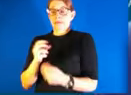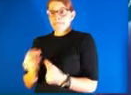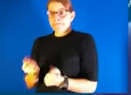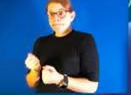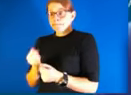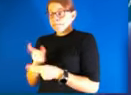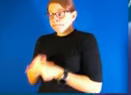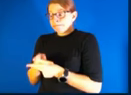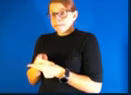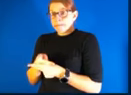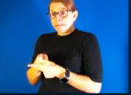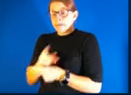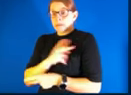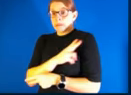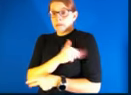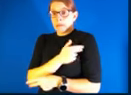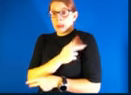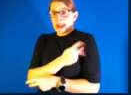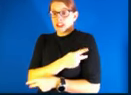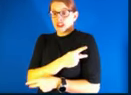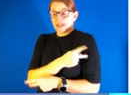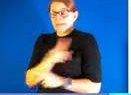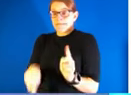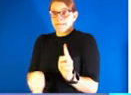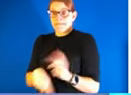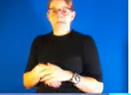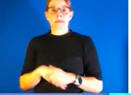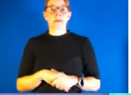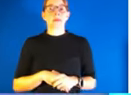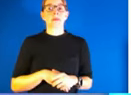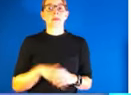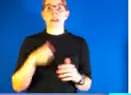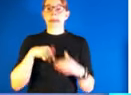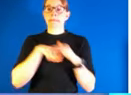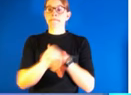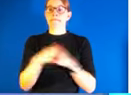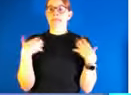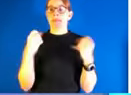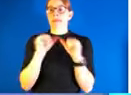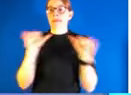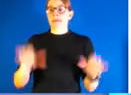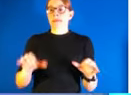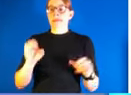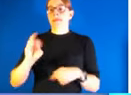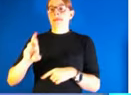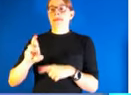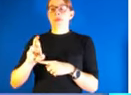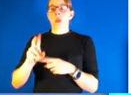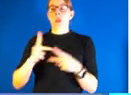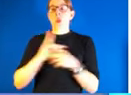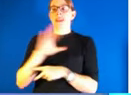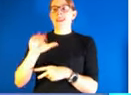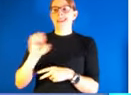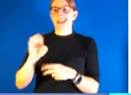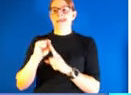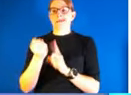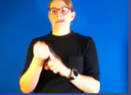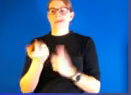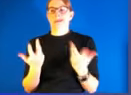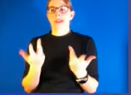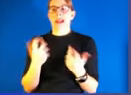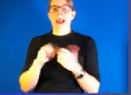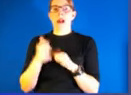them. Gail, if I walk into the health system's ER, what worst case scenario? How long might I wait? Oh gosh.